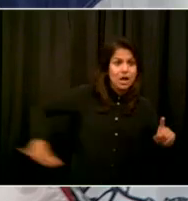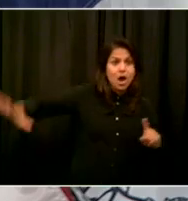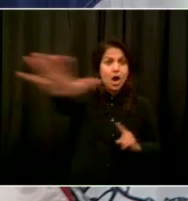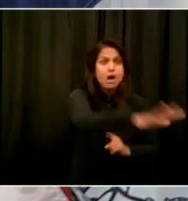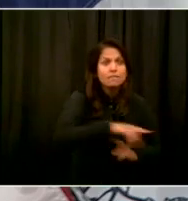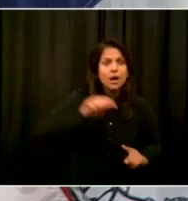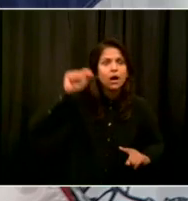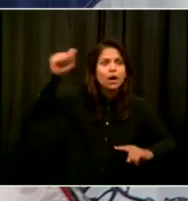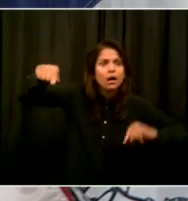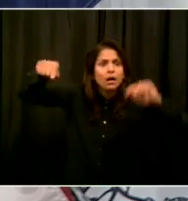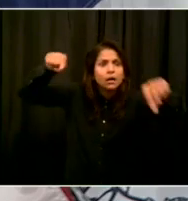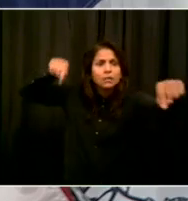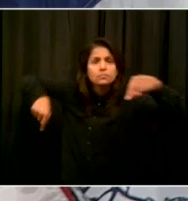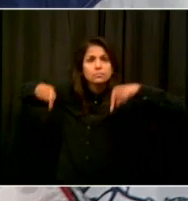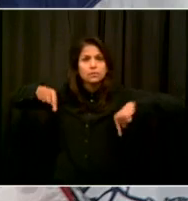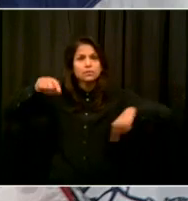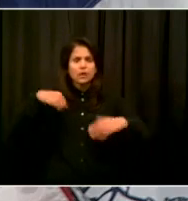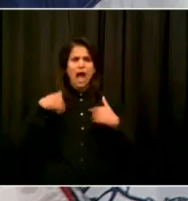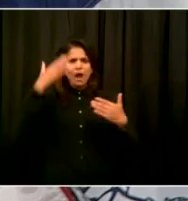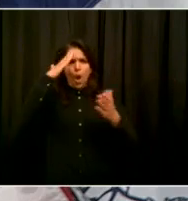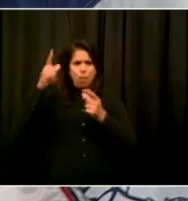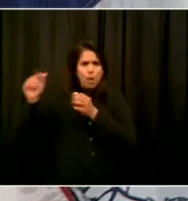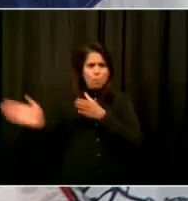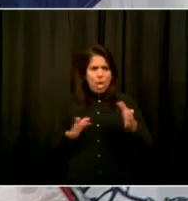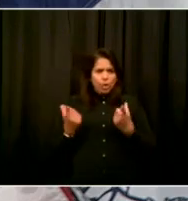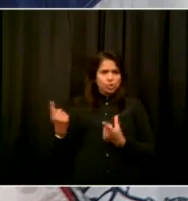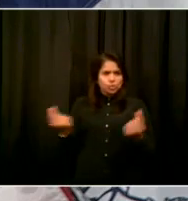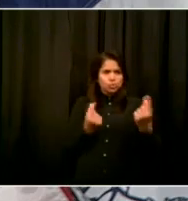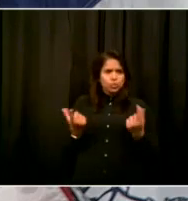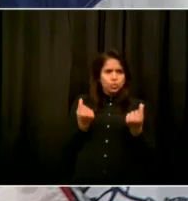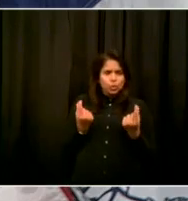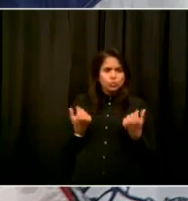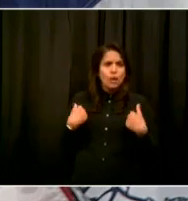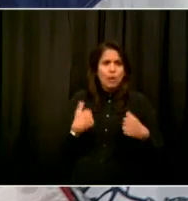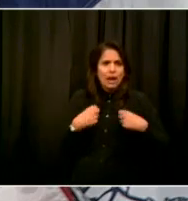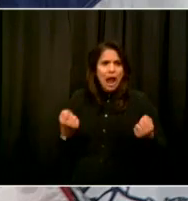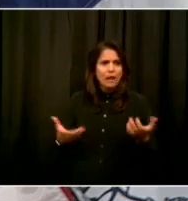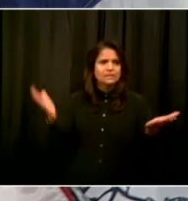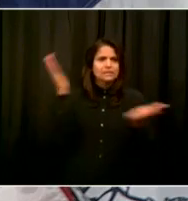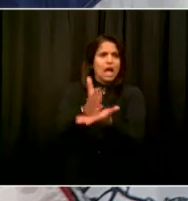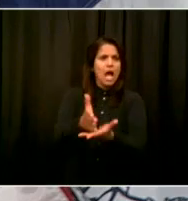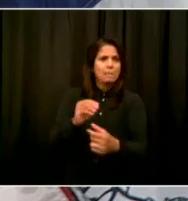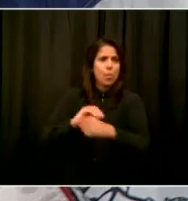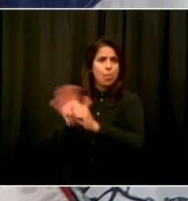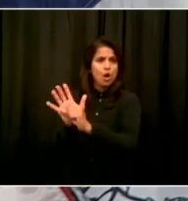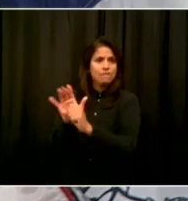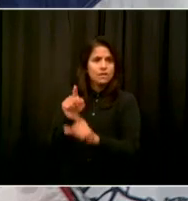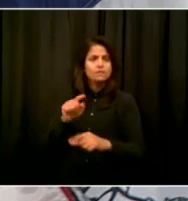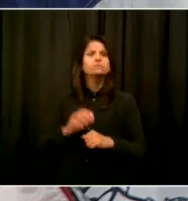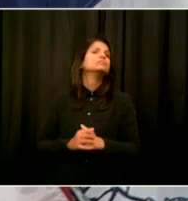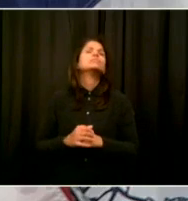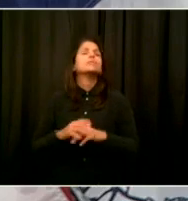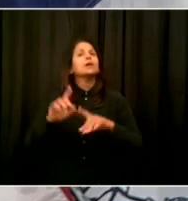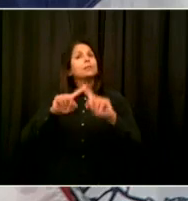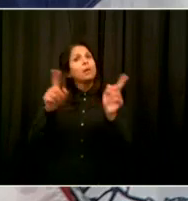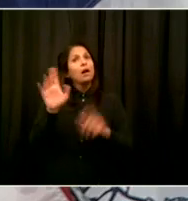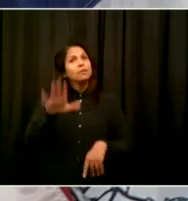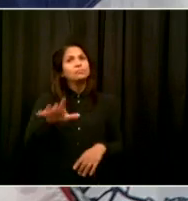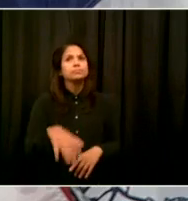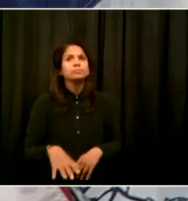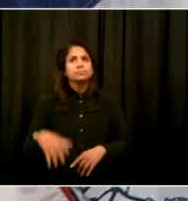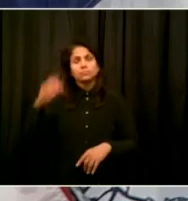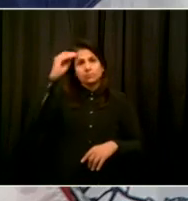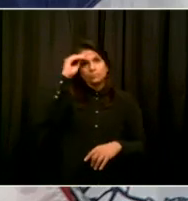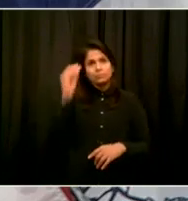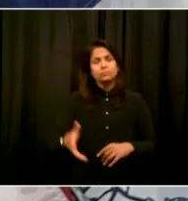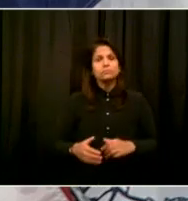And it's important for everyone to understand it's a problem everywhere, but it's a particular problem in certain neighborhoods. So to